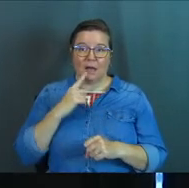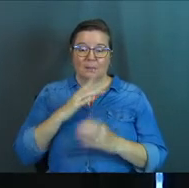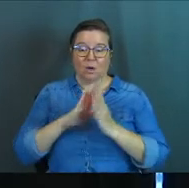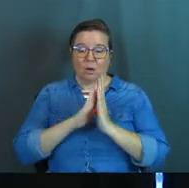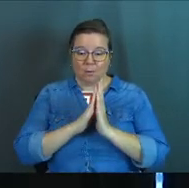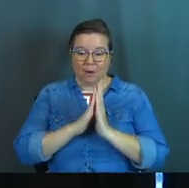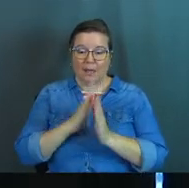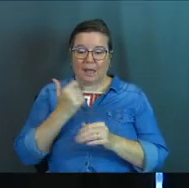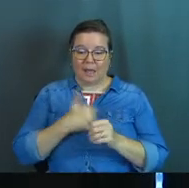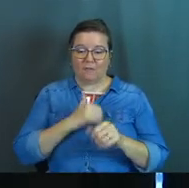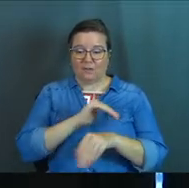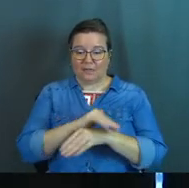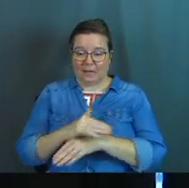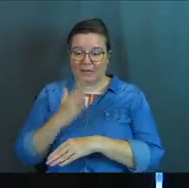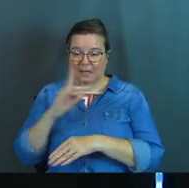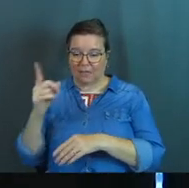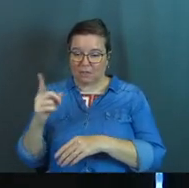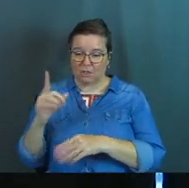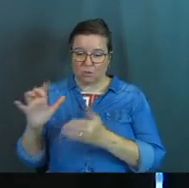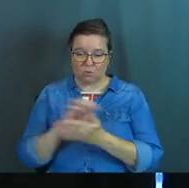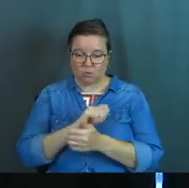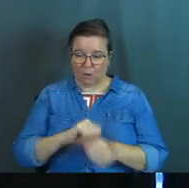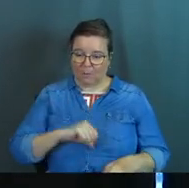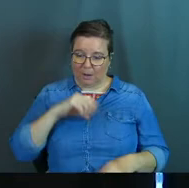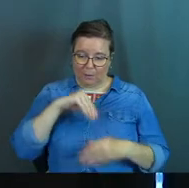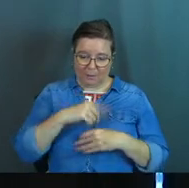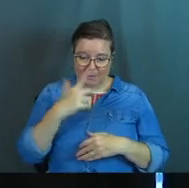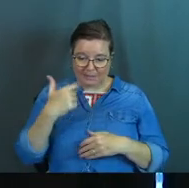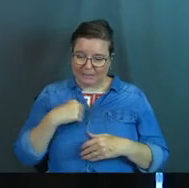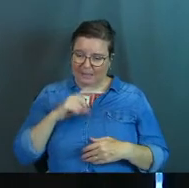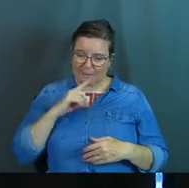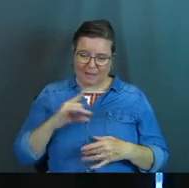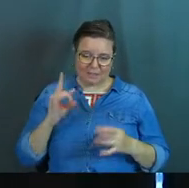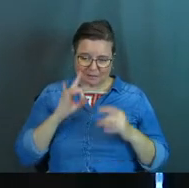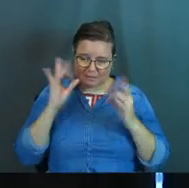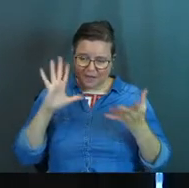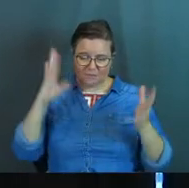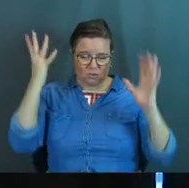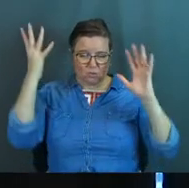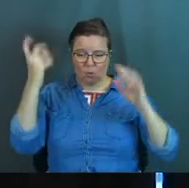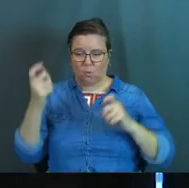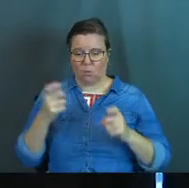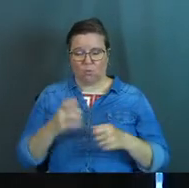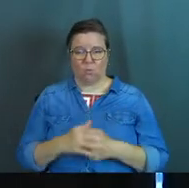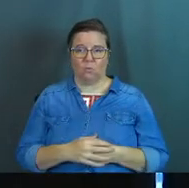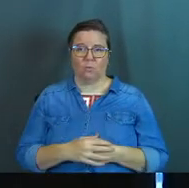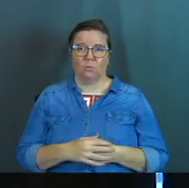going to pray every single night, God, that you would destroy pride within me because I'm absolutely out of control.